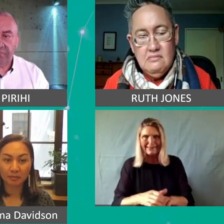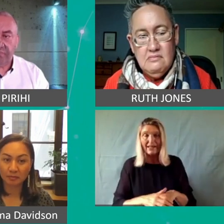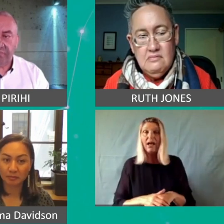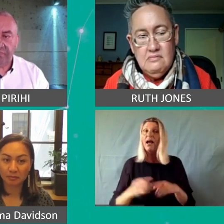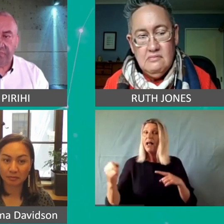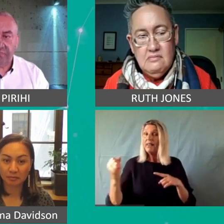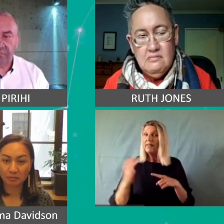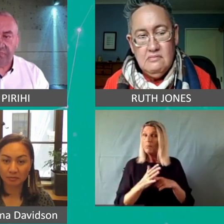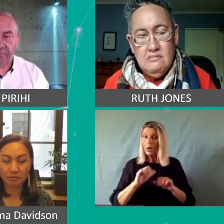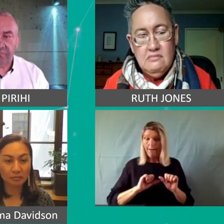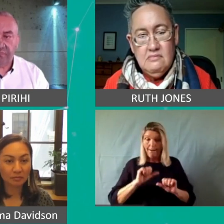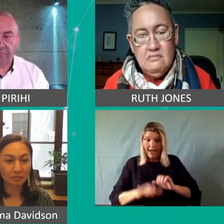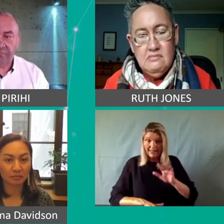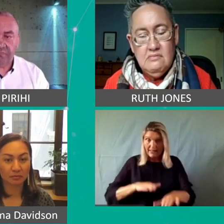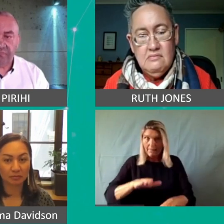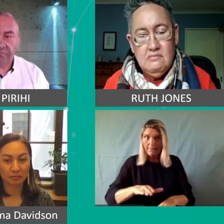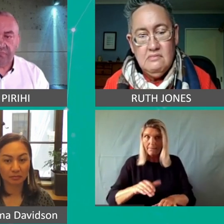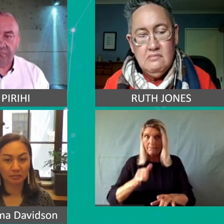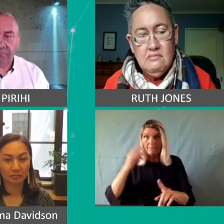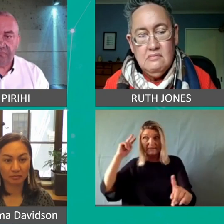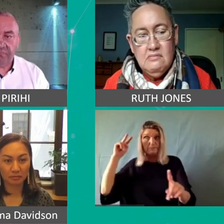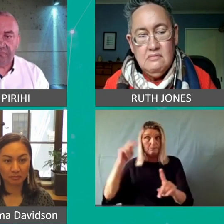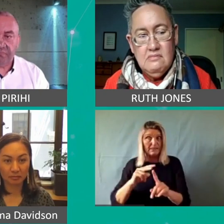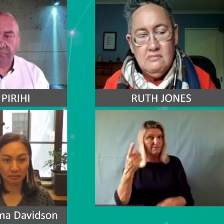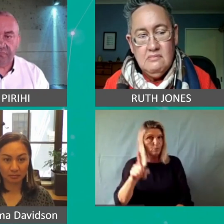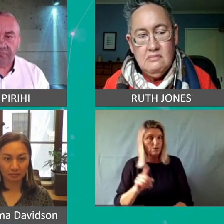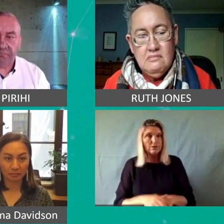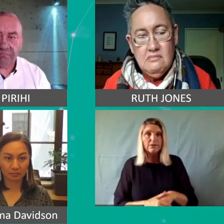steps from our perspective are to